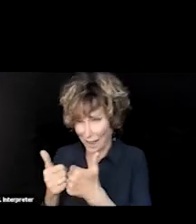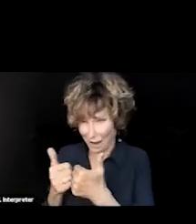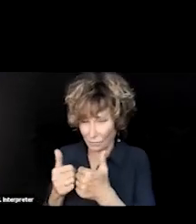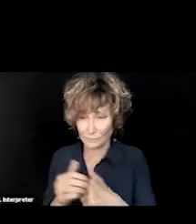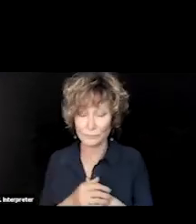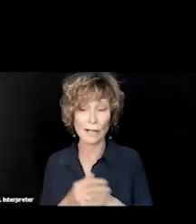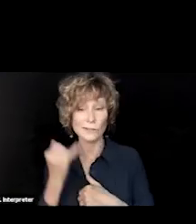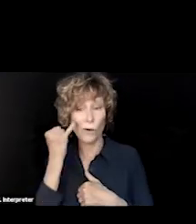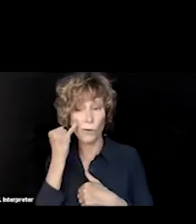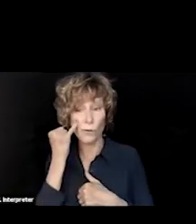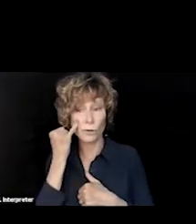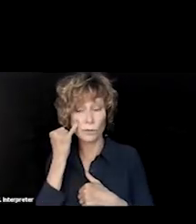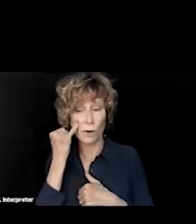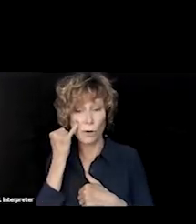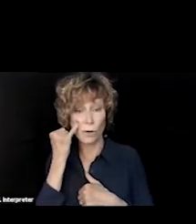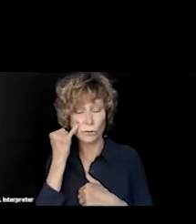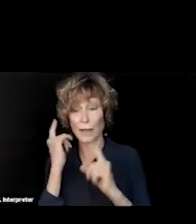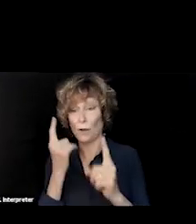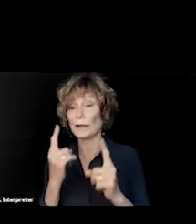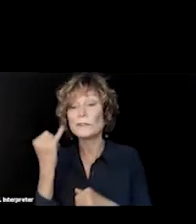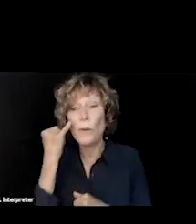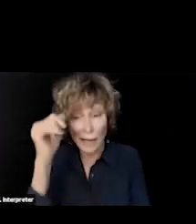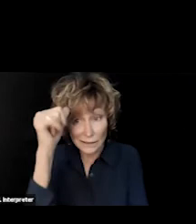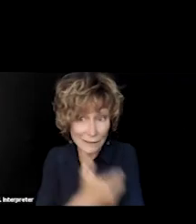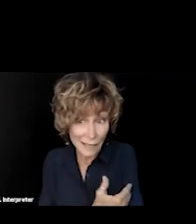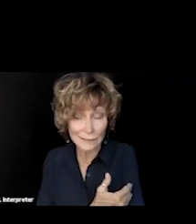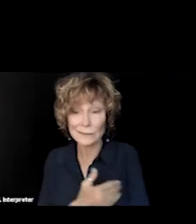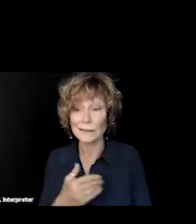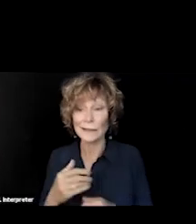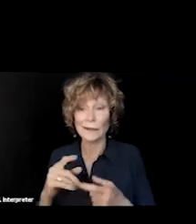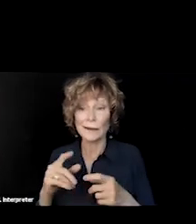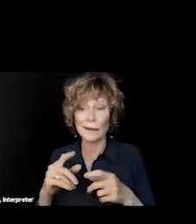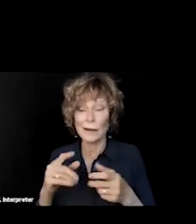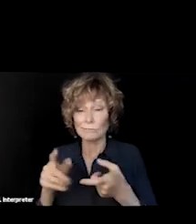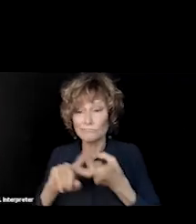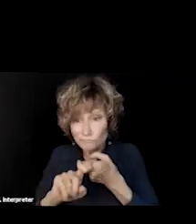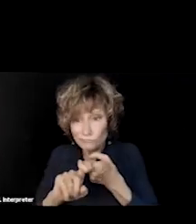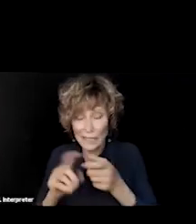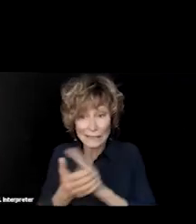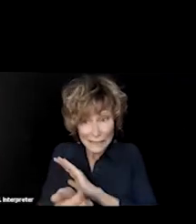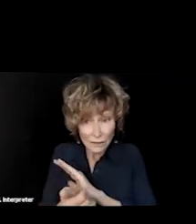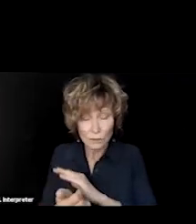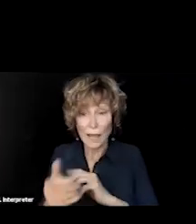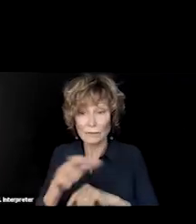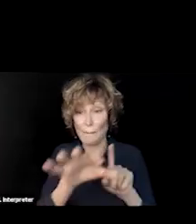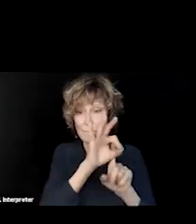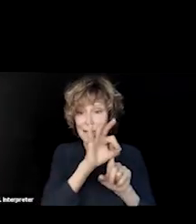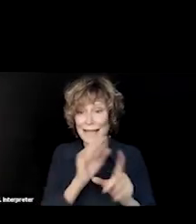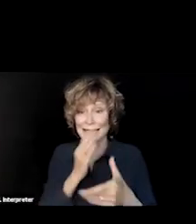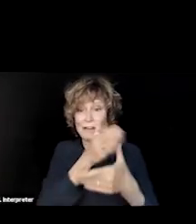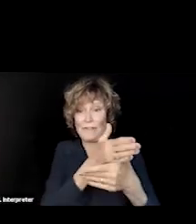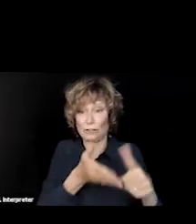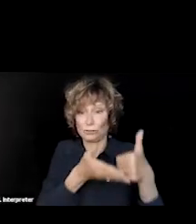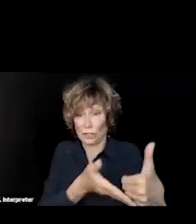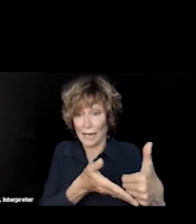So if we had a goal to expand my son's interpersonal skills, we'd need to select an intervention that would work. And then we need to have a plan